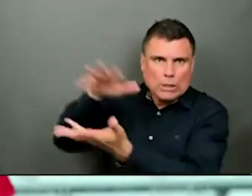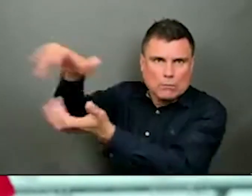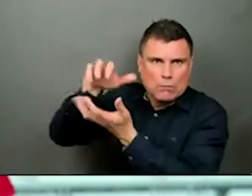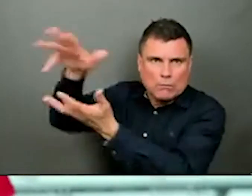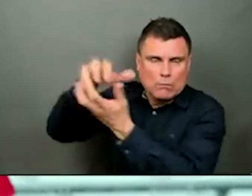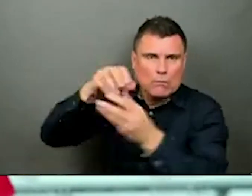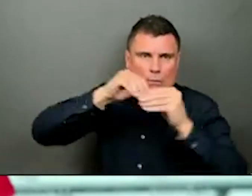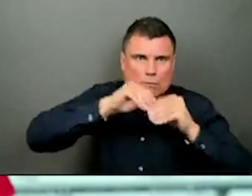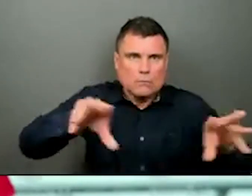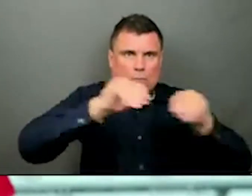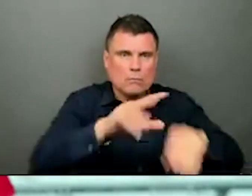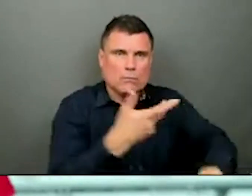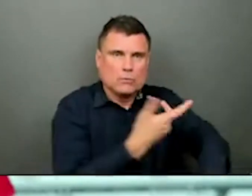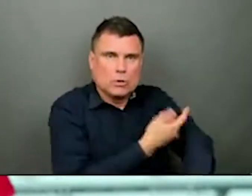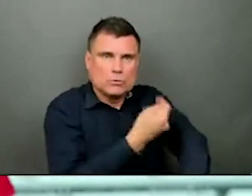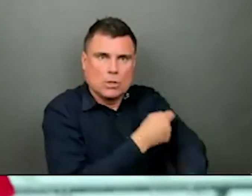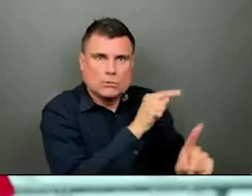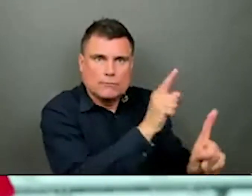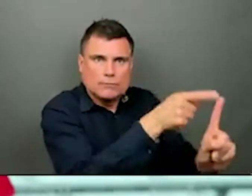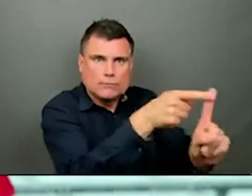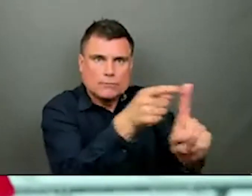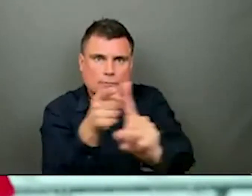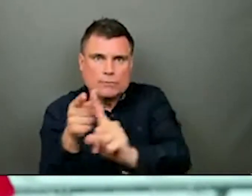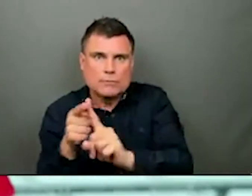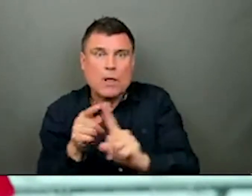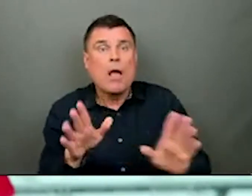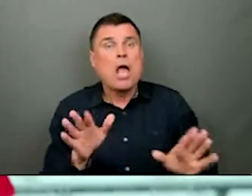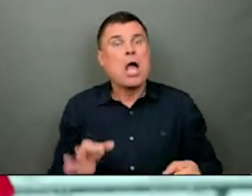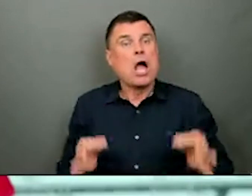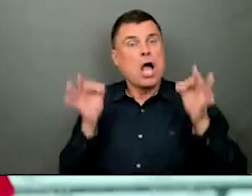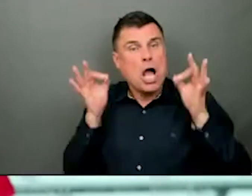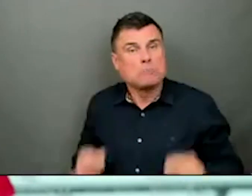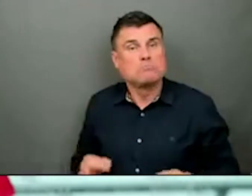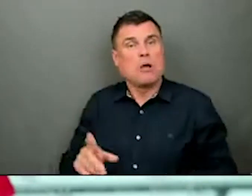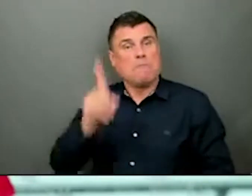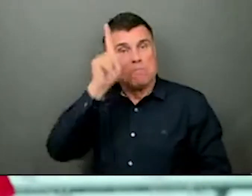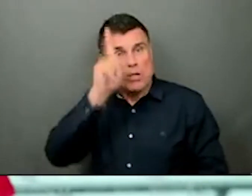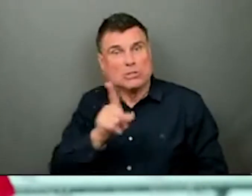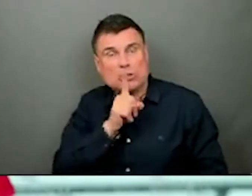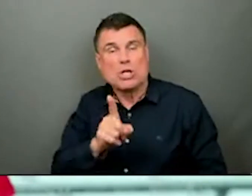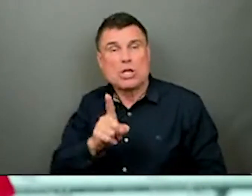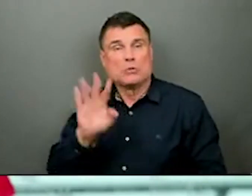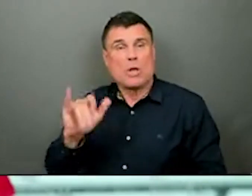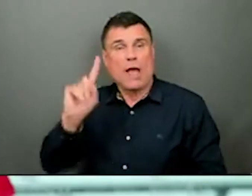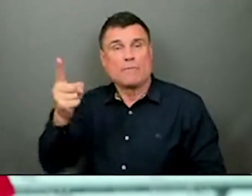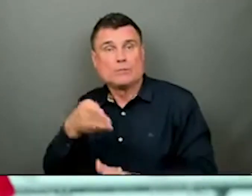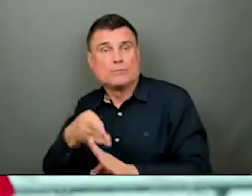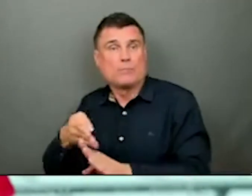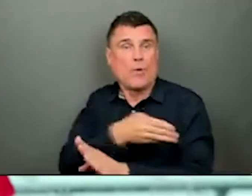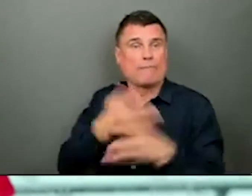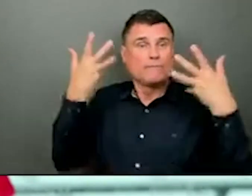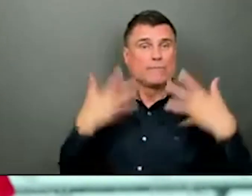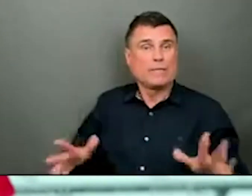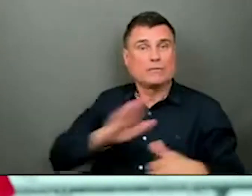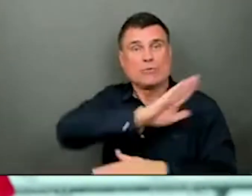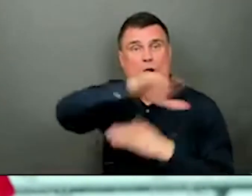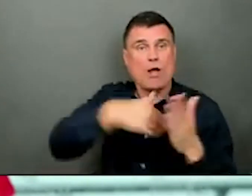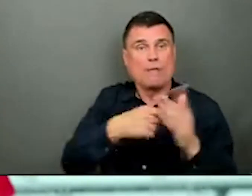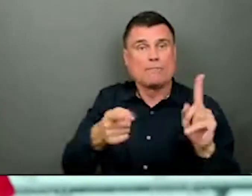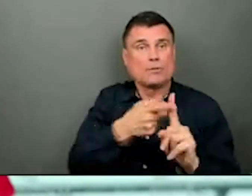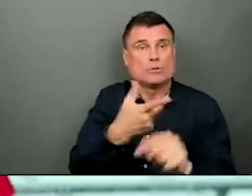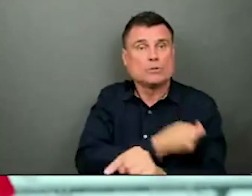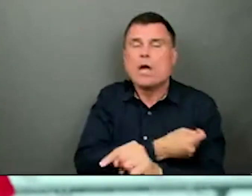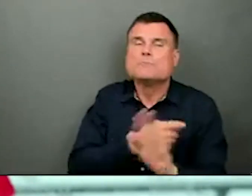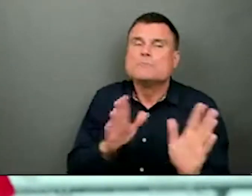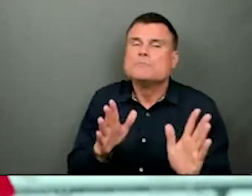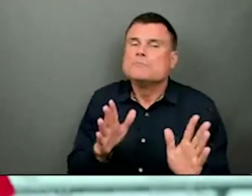Johnson & Johnson this week. We know there's been glitches with Moderna in the past. So my caveat is that we'll get there by